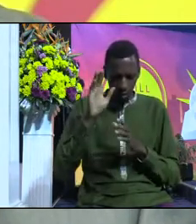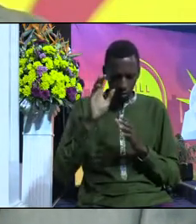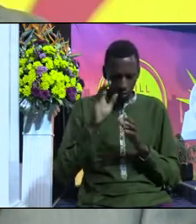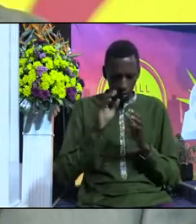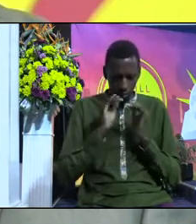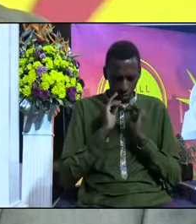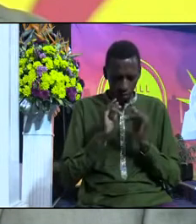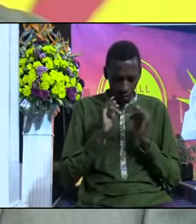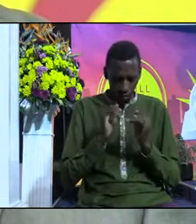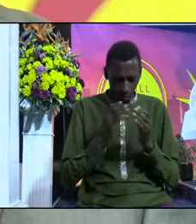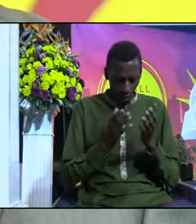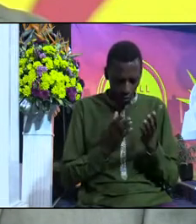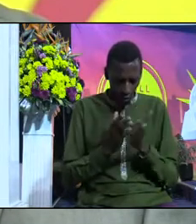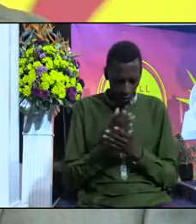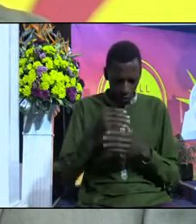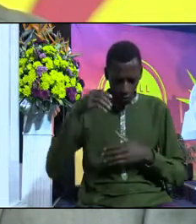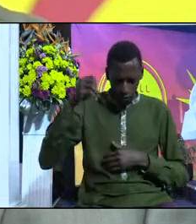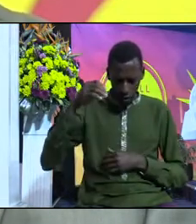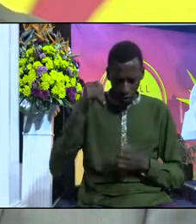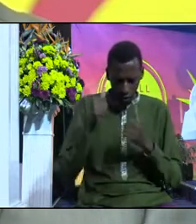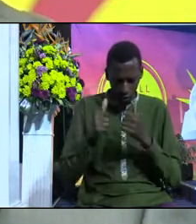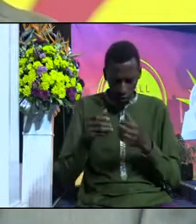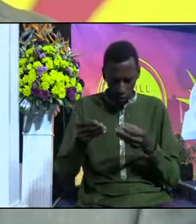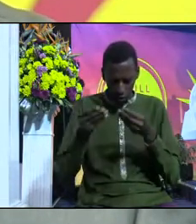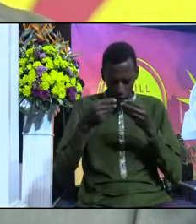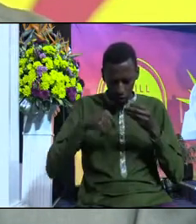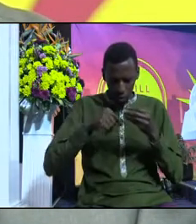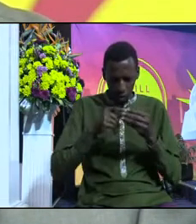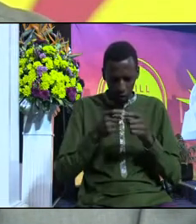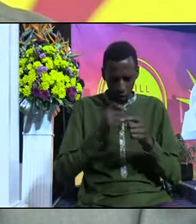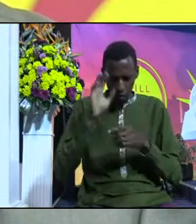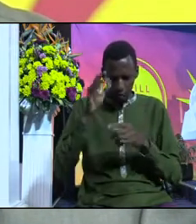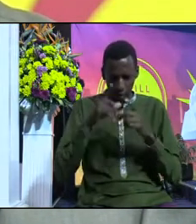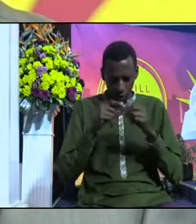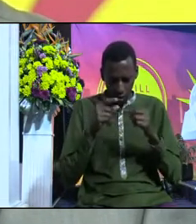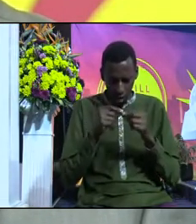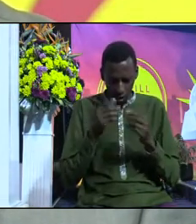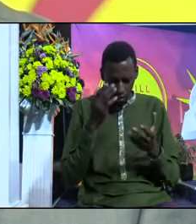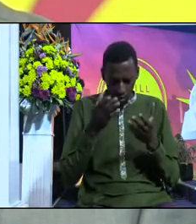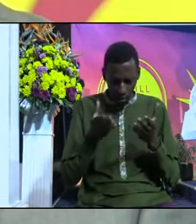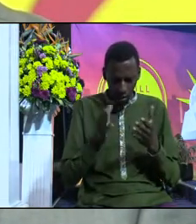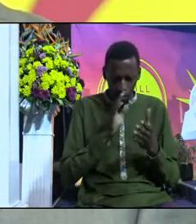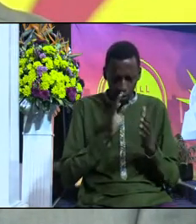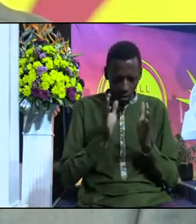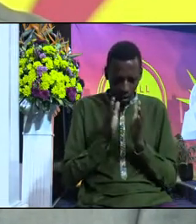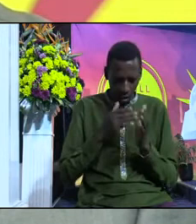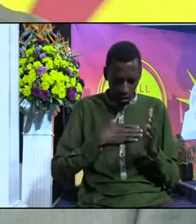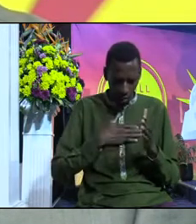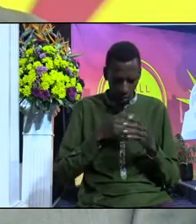way through the light that have been given to us from your word. May this be our experience,